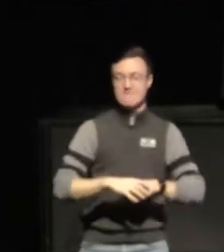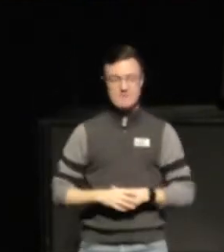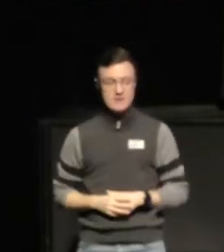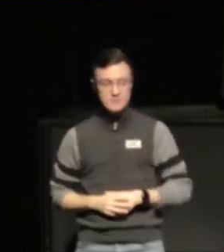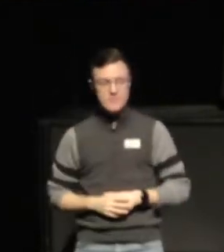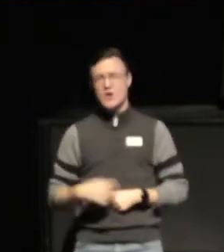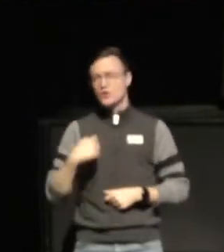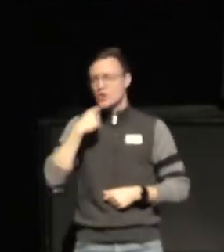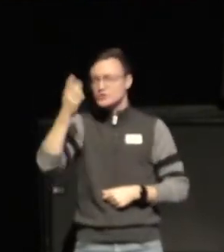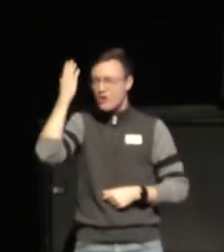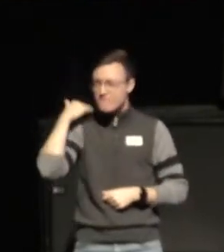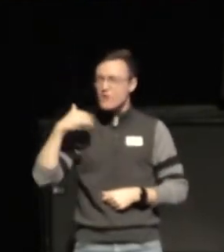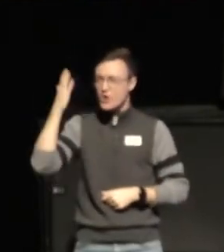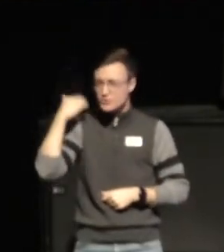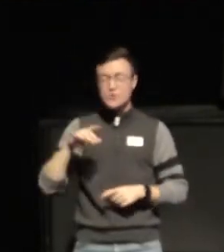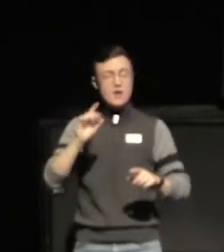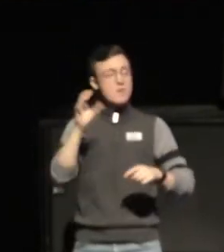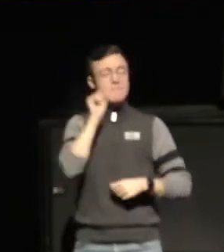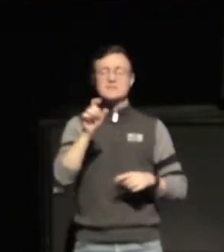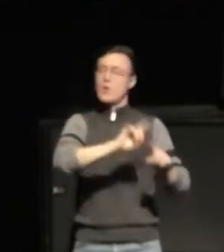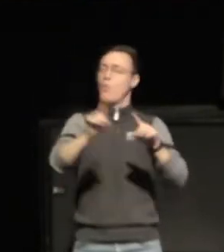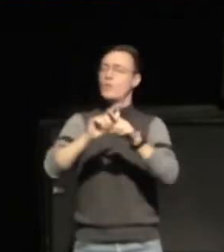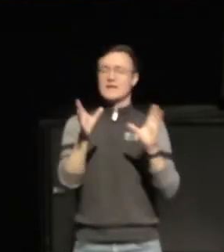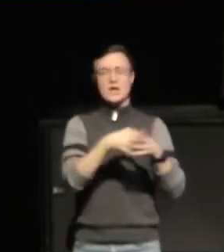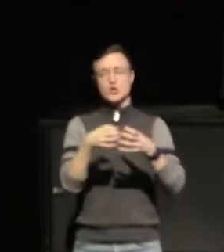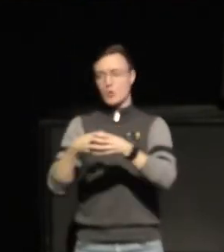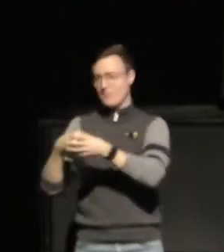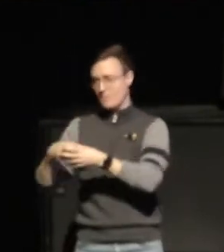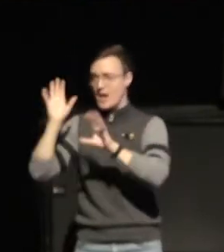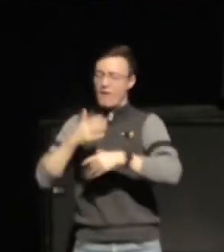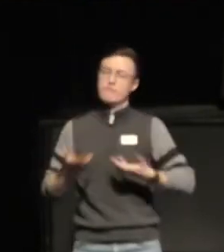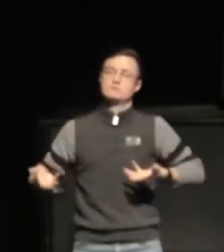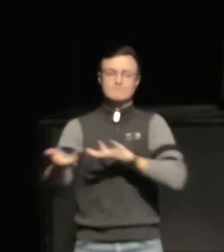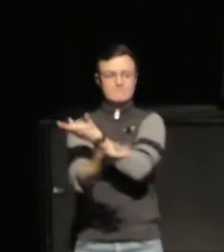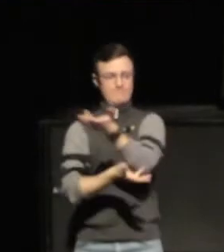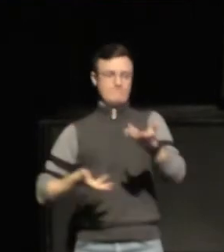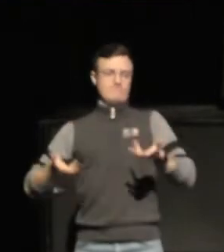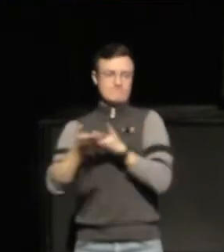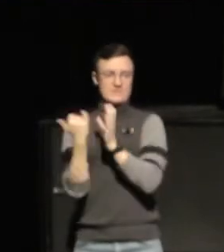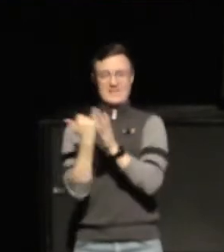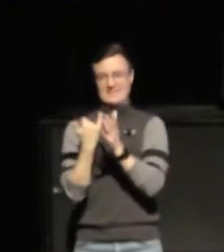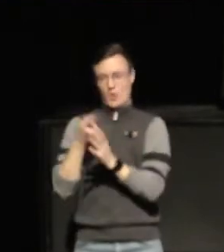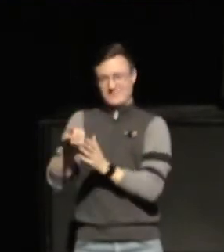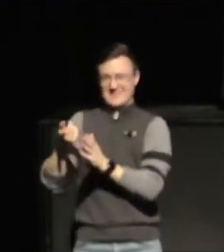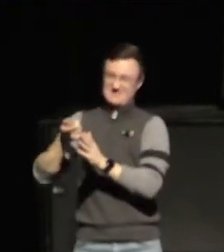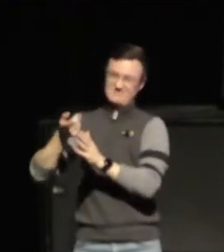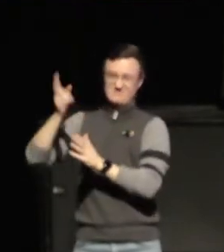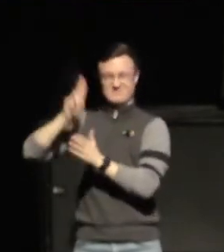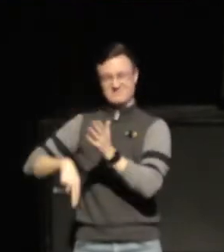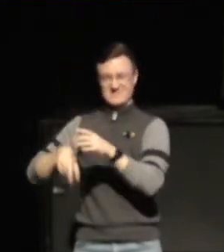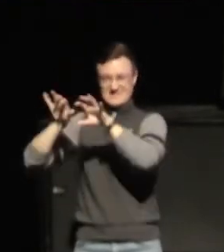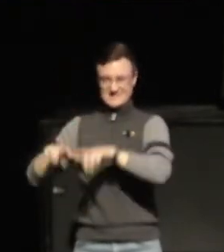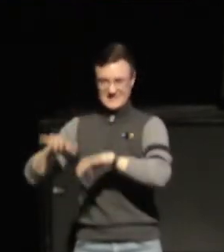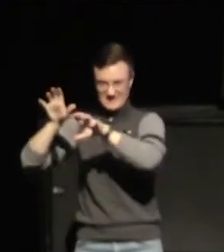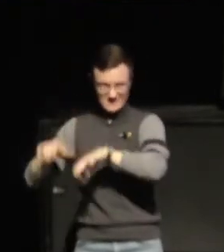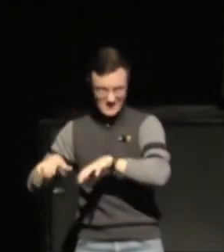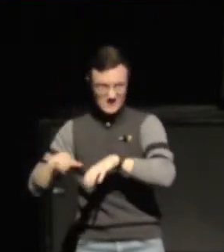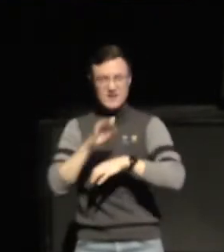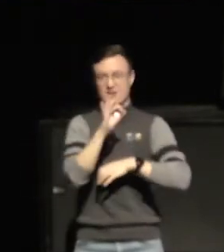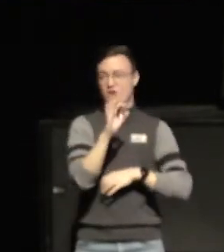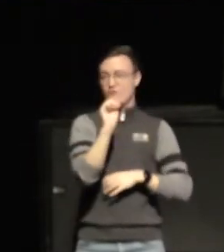was an involvement of diverse groups in the process of the development of this declaratory instrument. Feminist